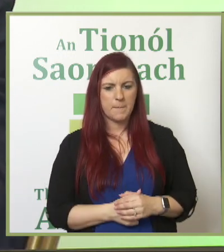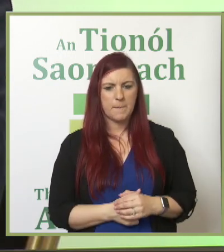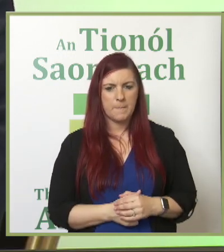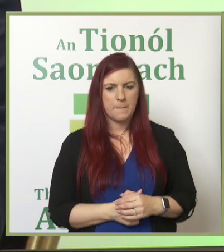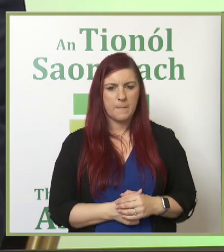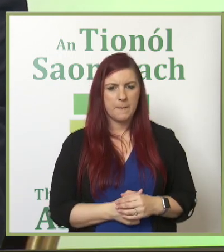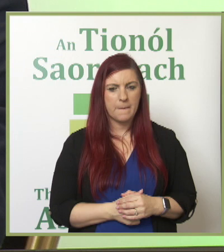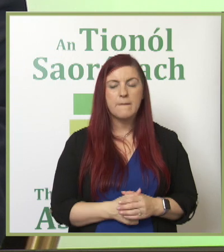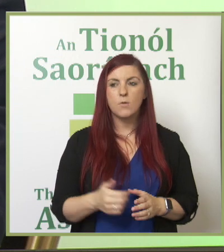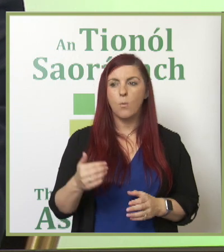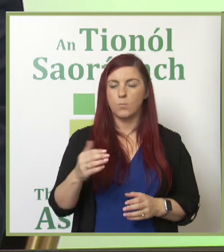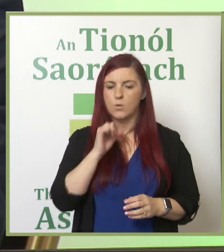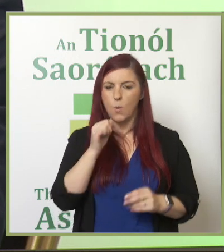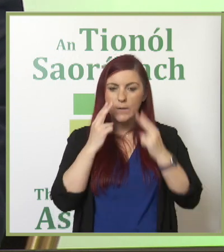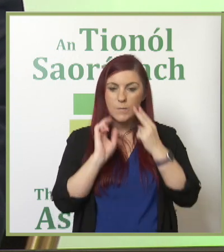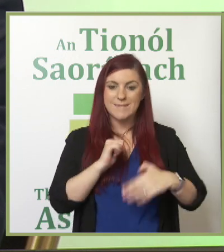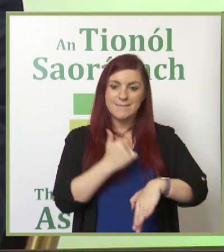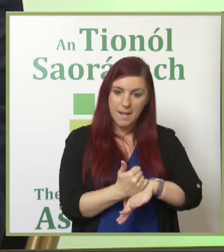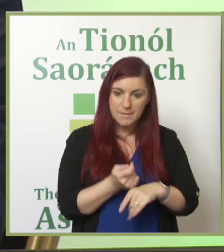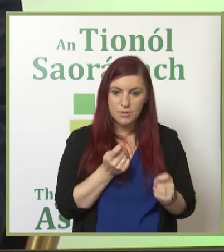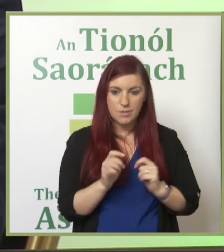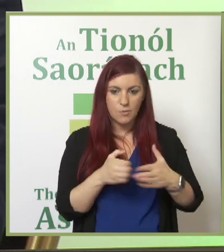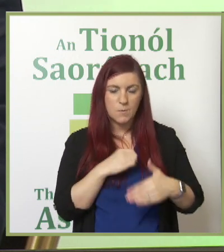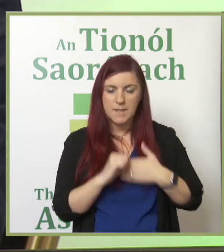to establish the steering group today, but what we do need to do is invite you